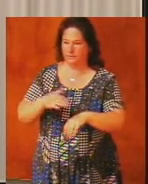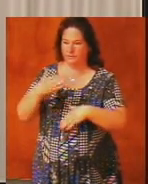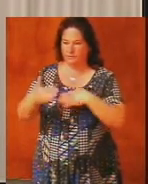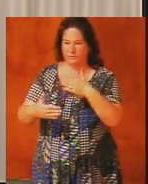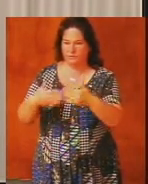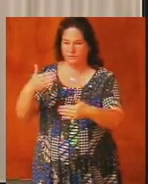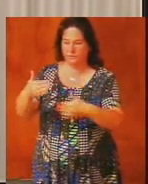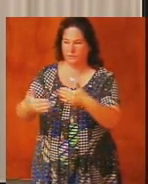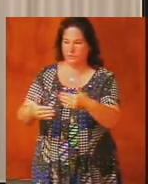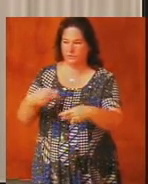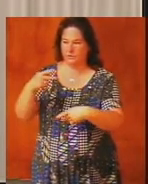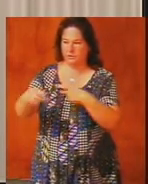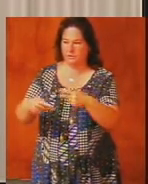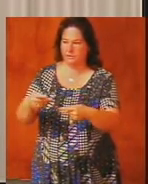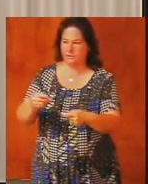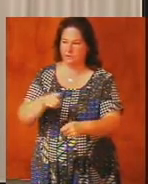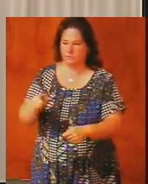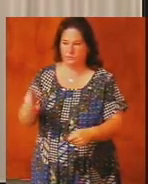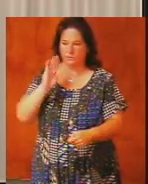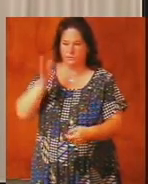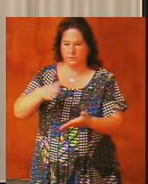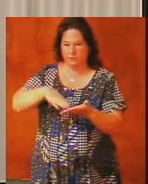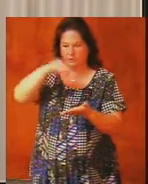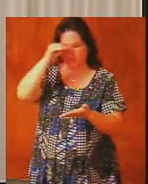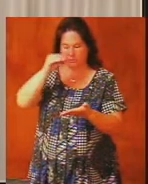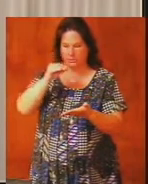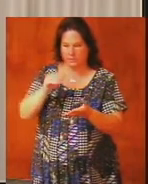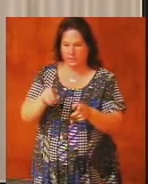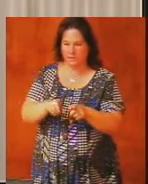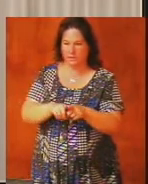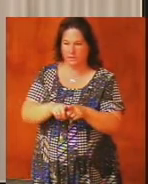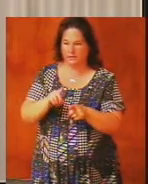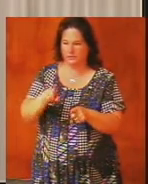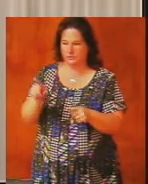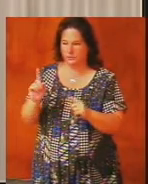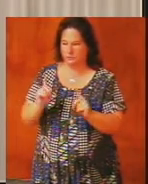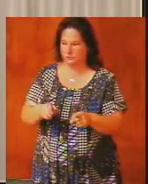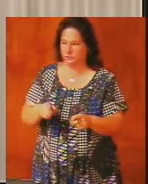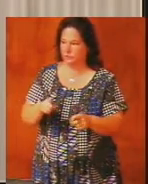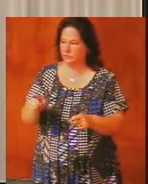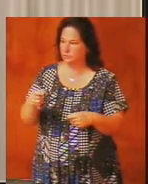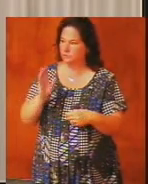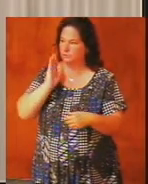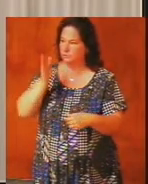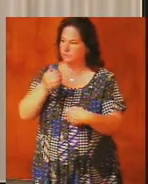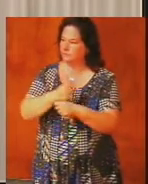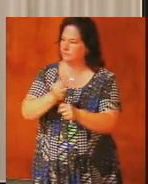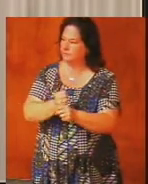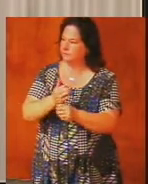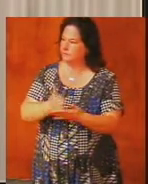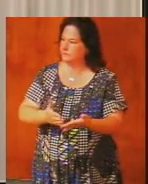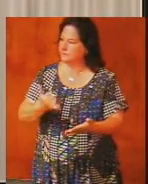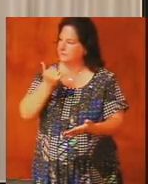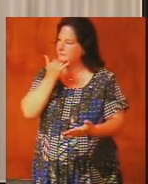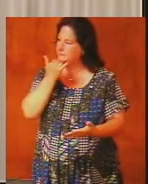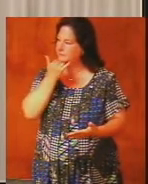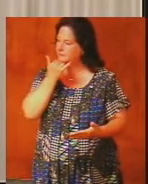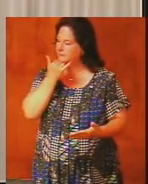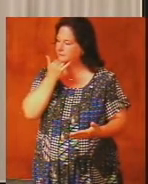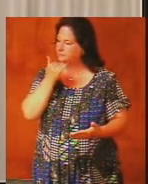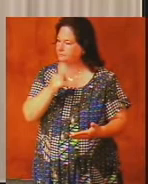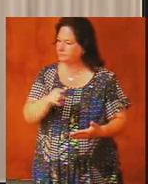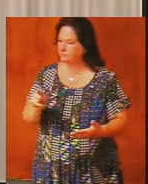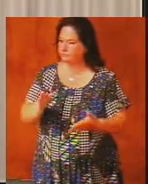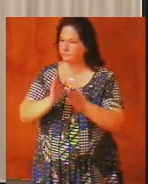process. You're going to learn as you go. You're going to make some mistakes.